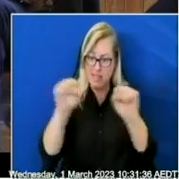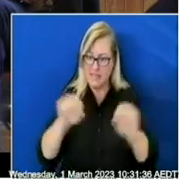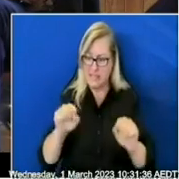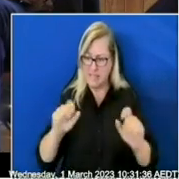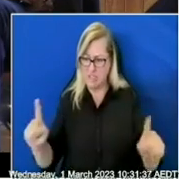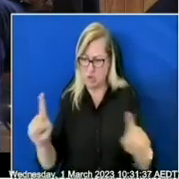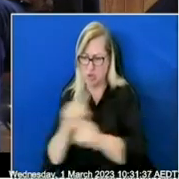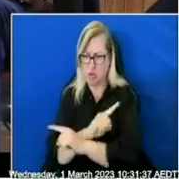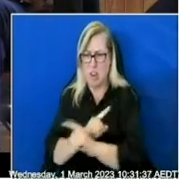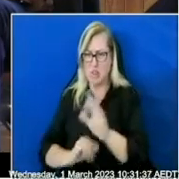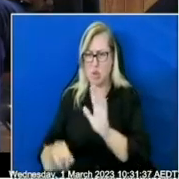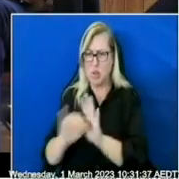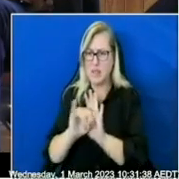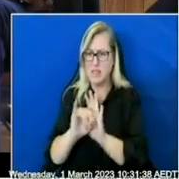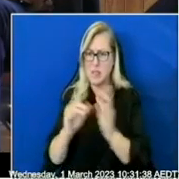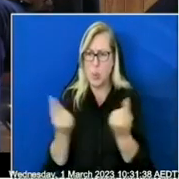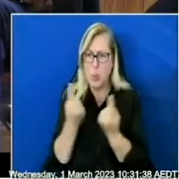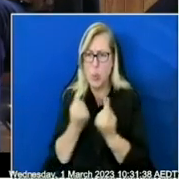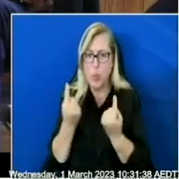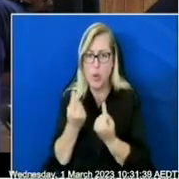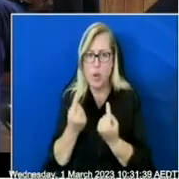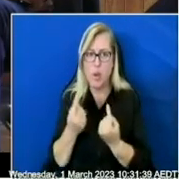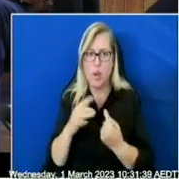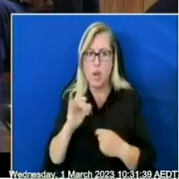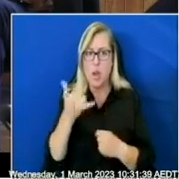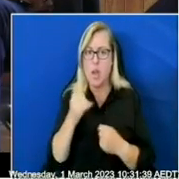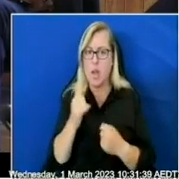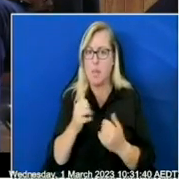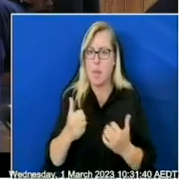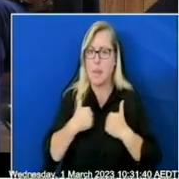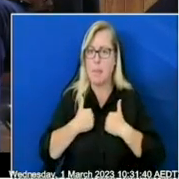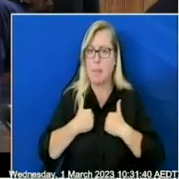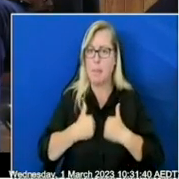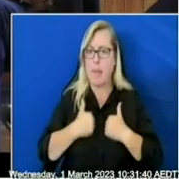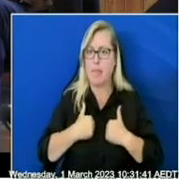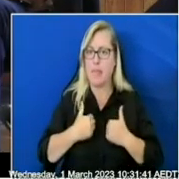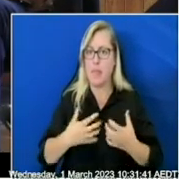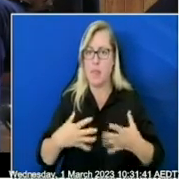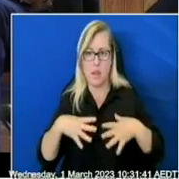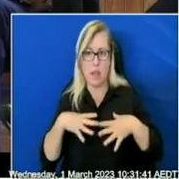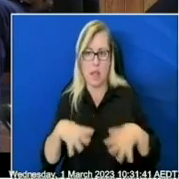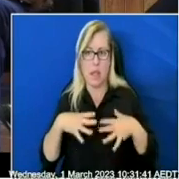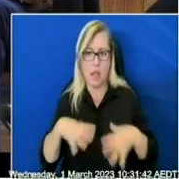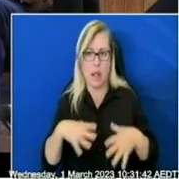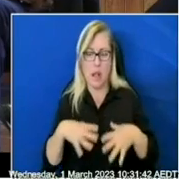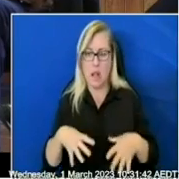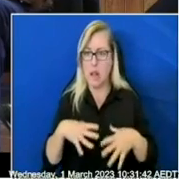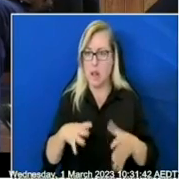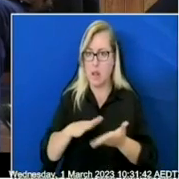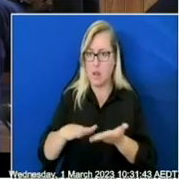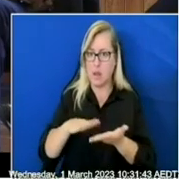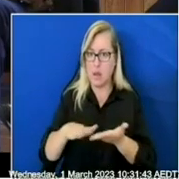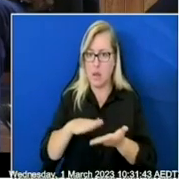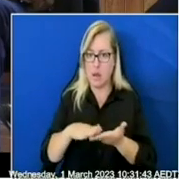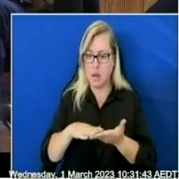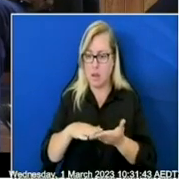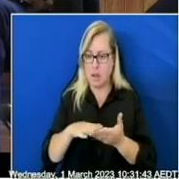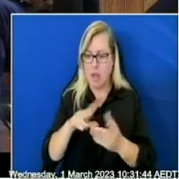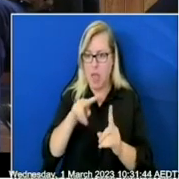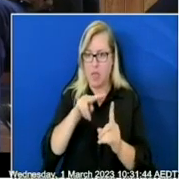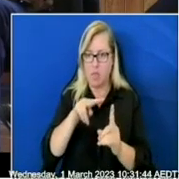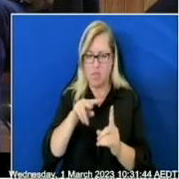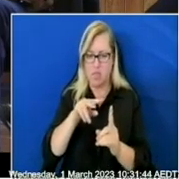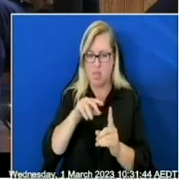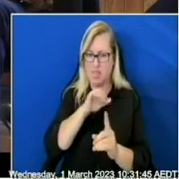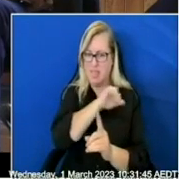her a bath and put some clean clothes on her and that made them look at her differently. I don't... Yeah. But it's the comments